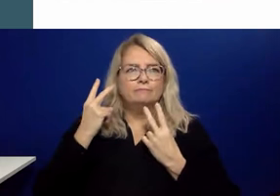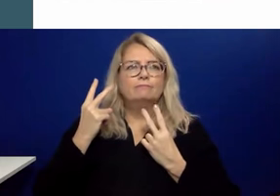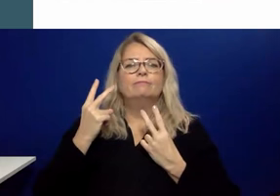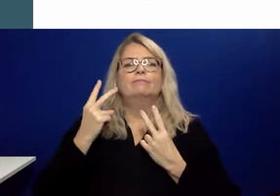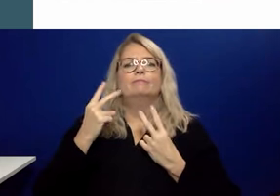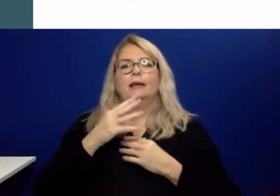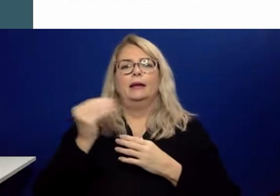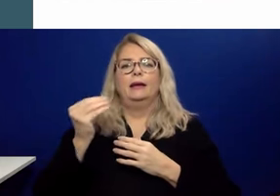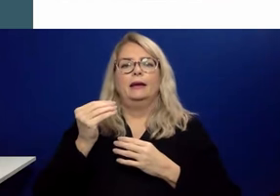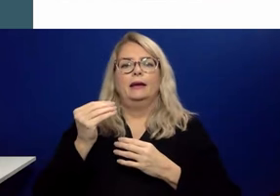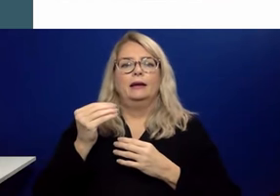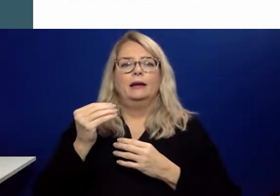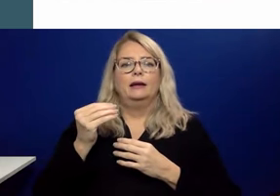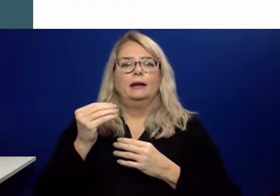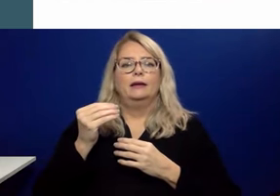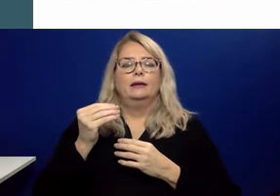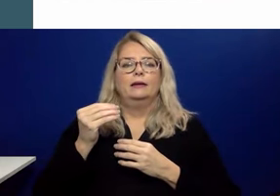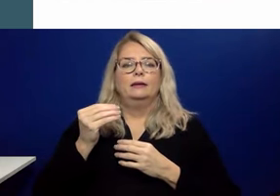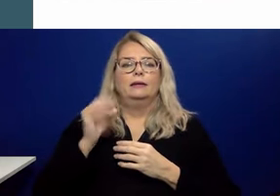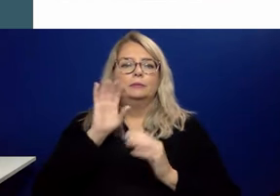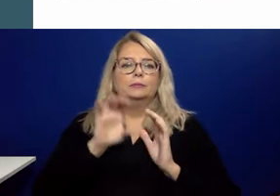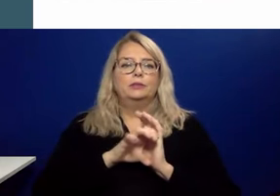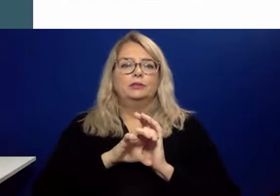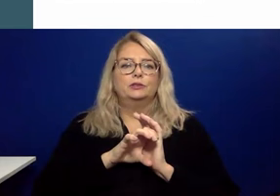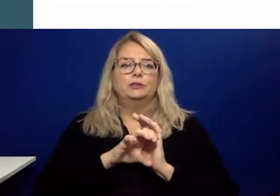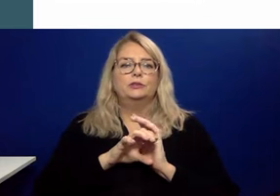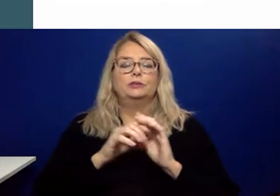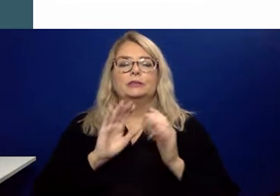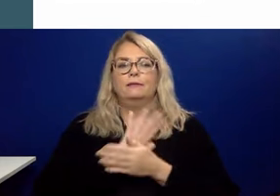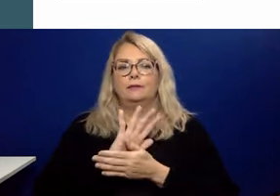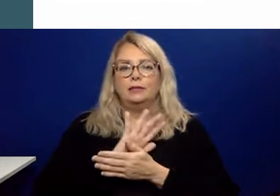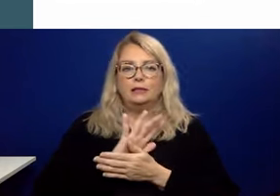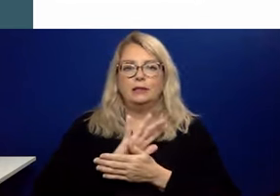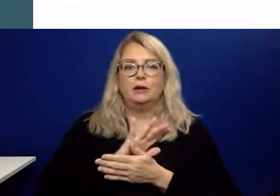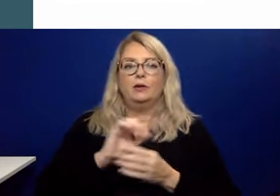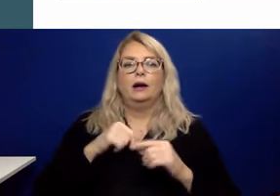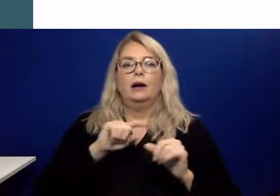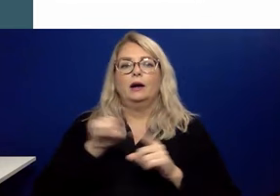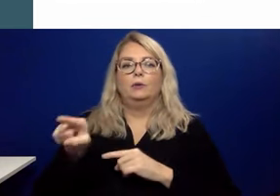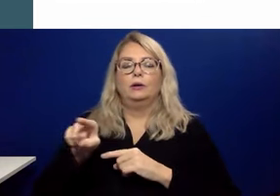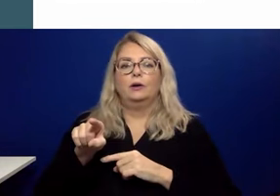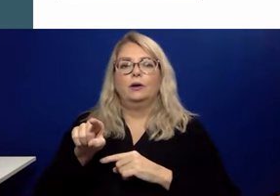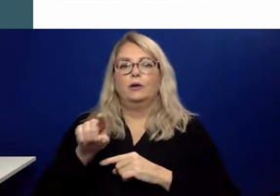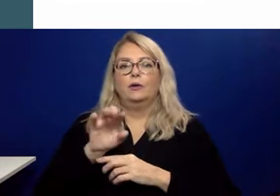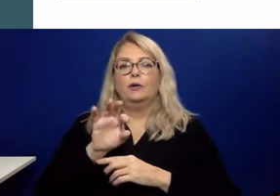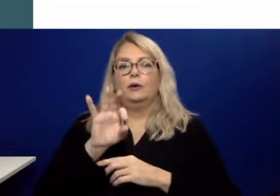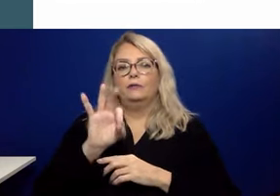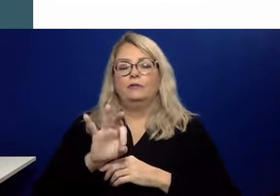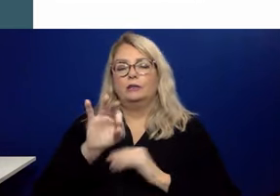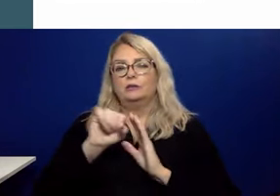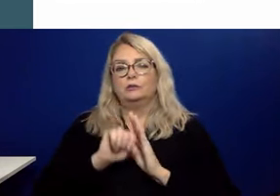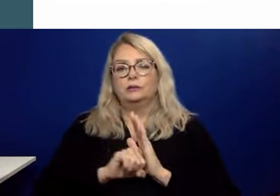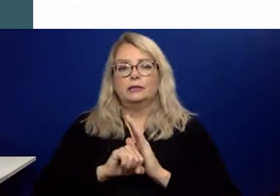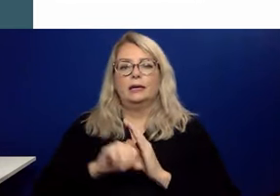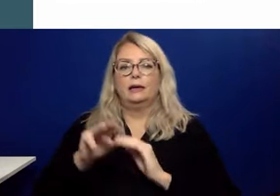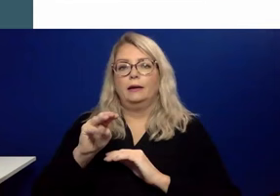And just some quick pictures. I'm going to show you the video. I went down to the Fresno State Mobile Health Clinic. I got in